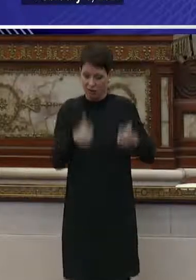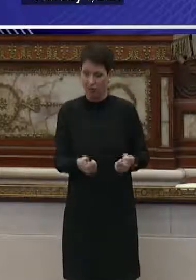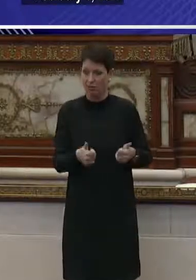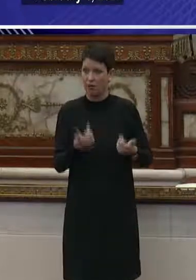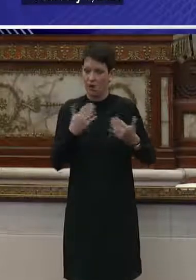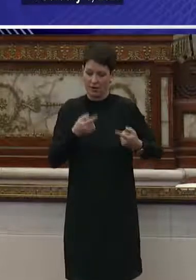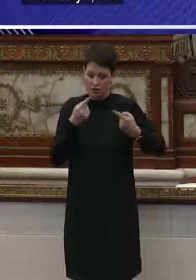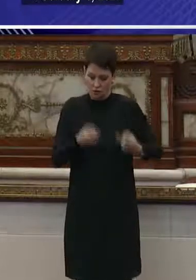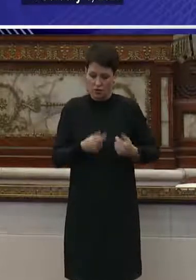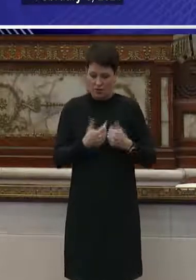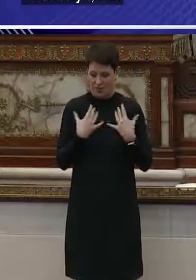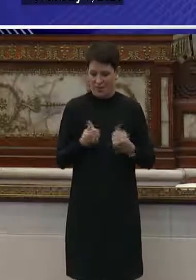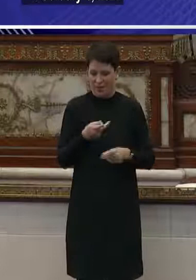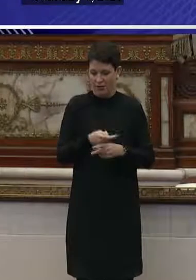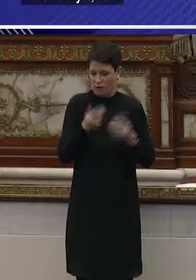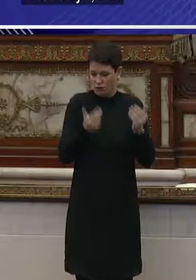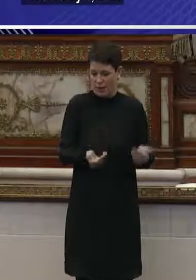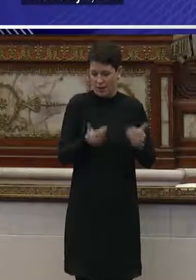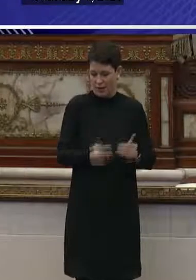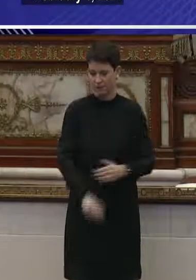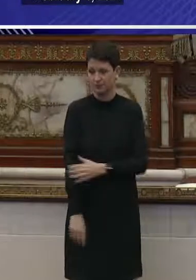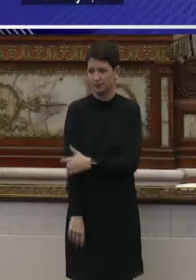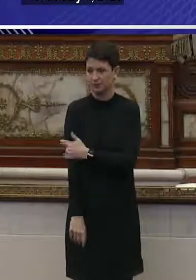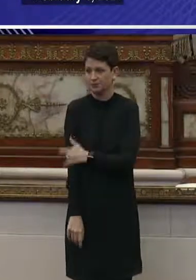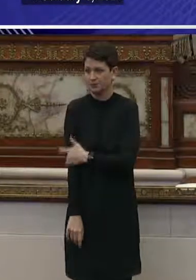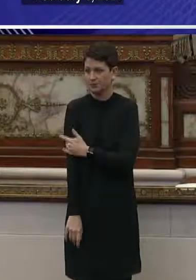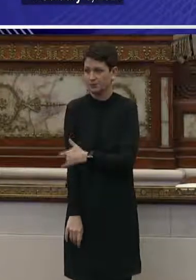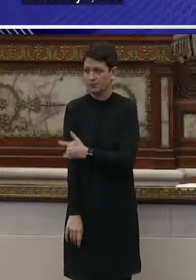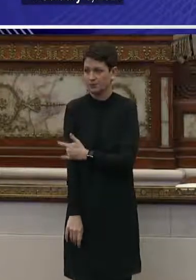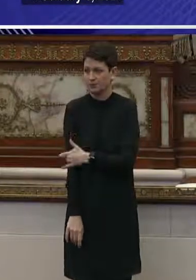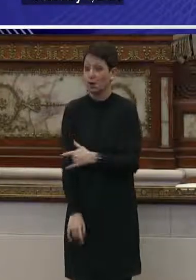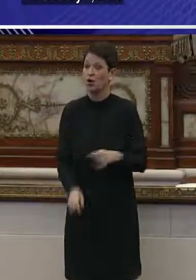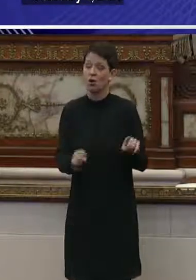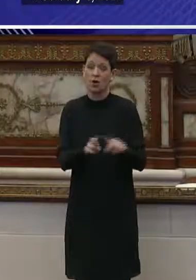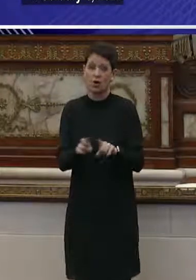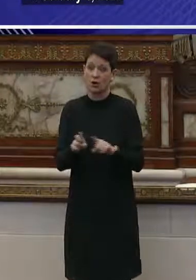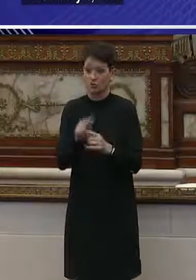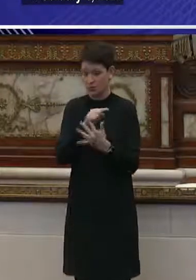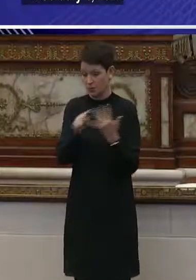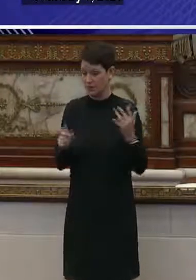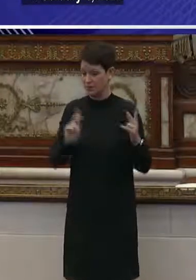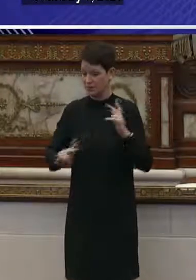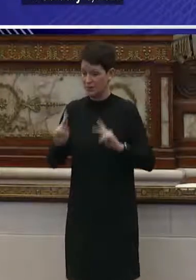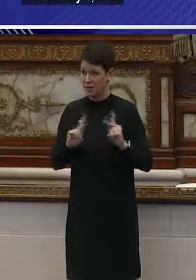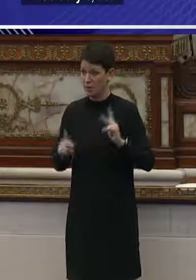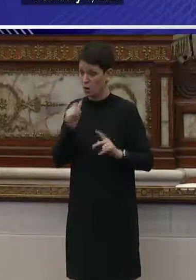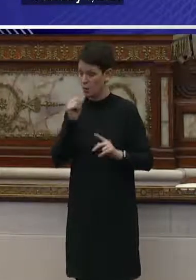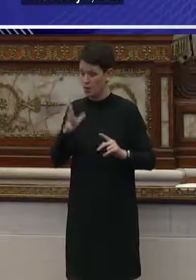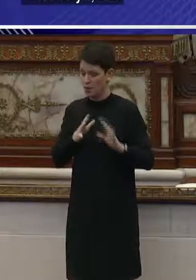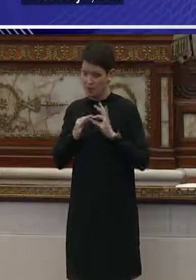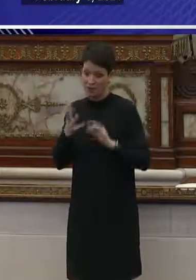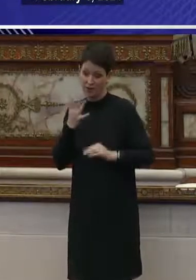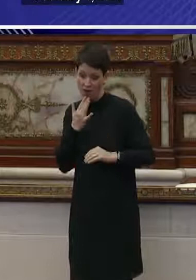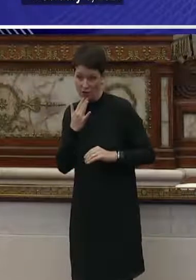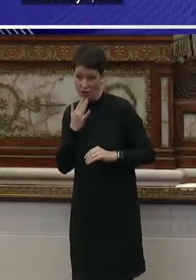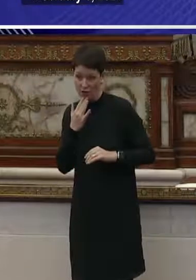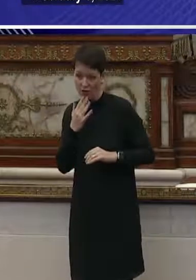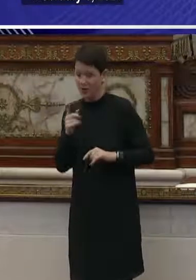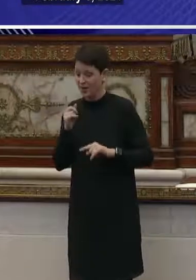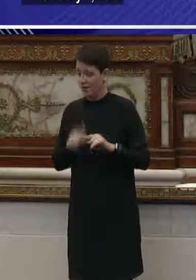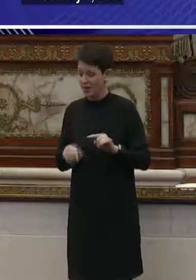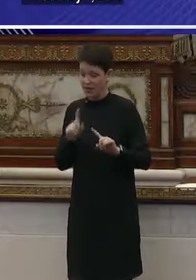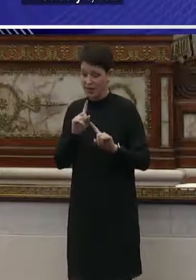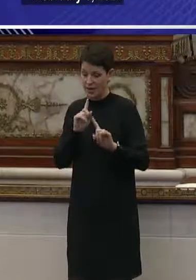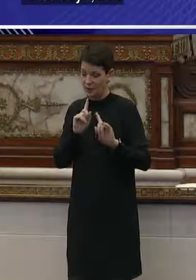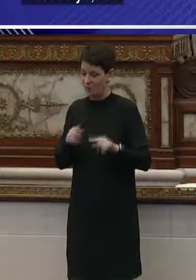struggling with their healthcare right now. It is, and also these individuals are women of color. They cannot